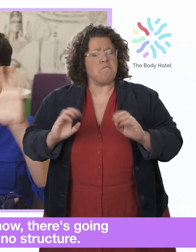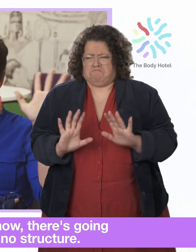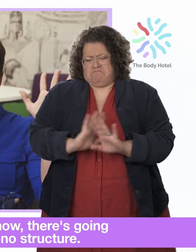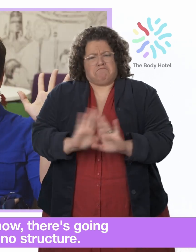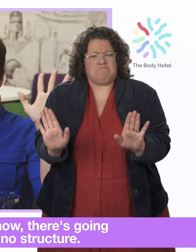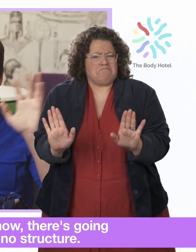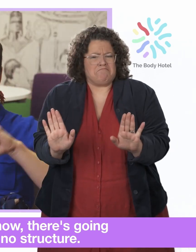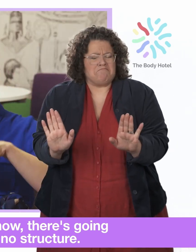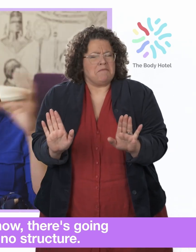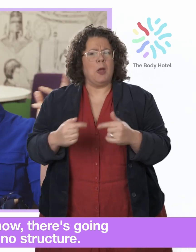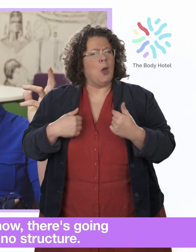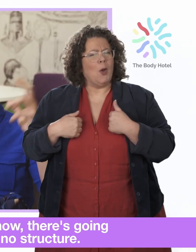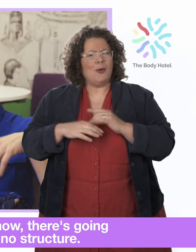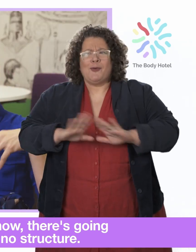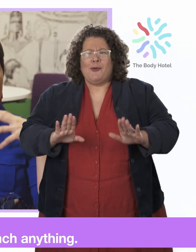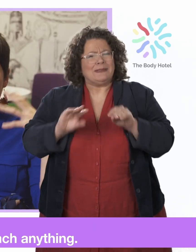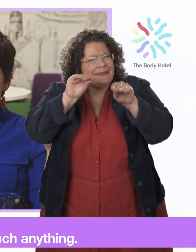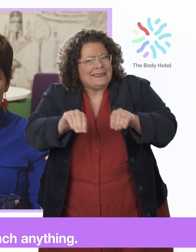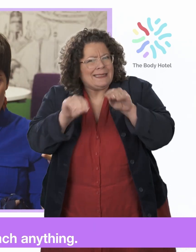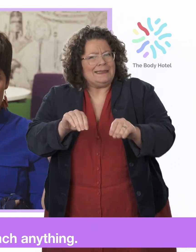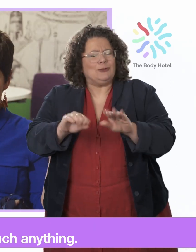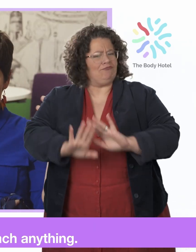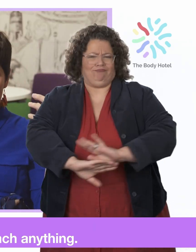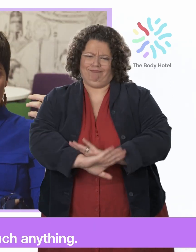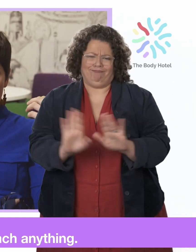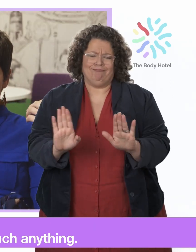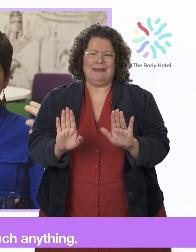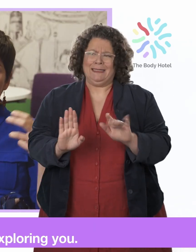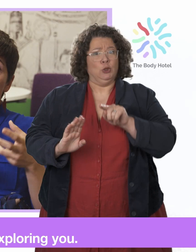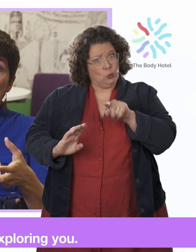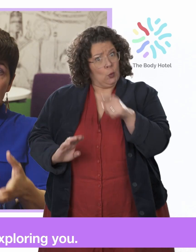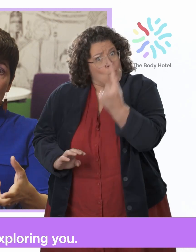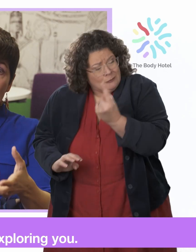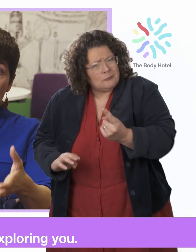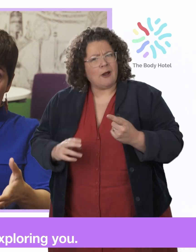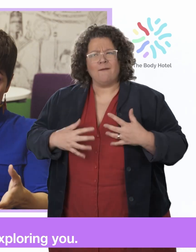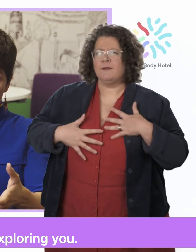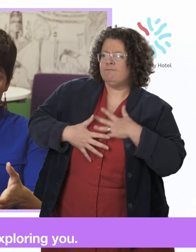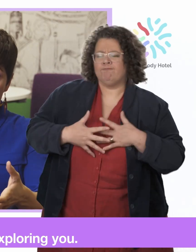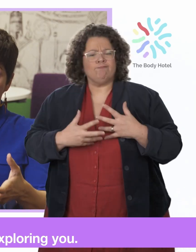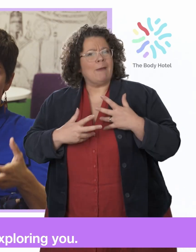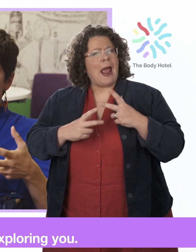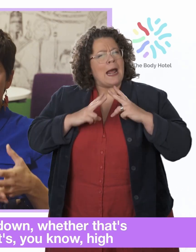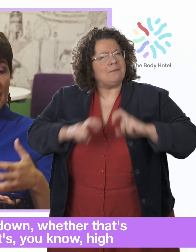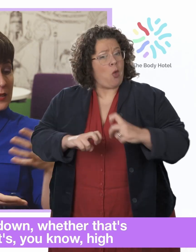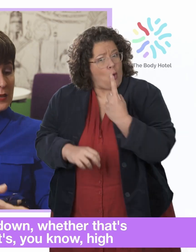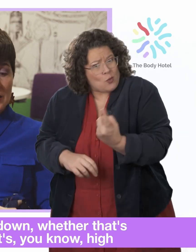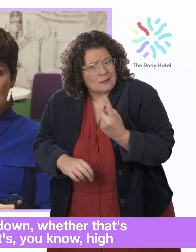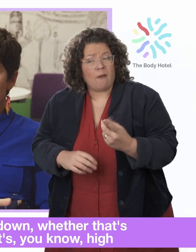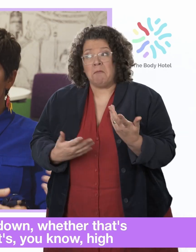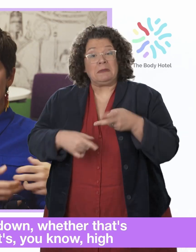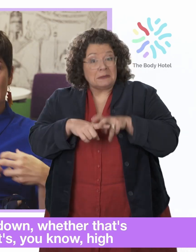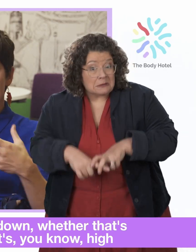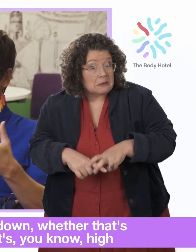be no structure. I'm not going to teach anything. This is about you exploring you. And whether that's